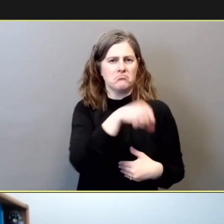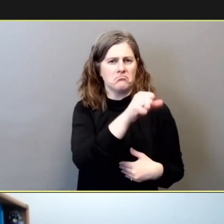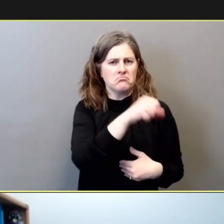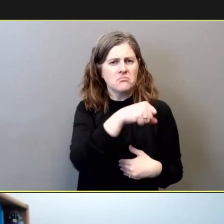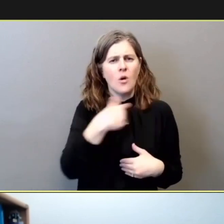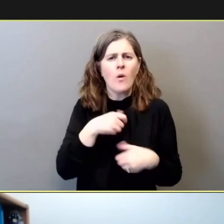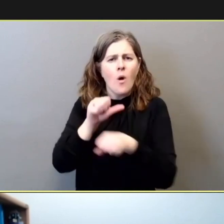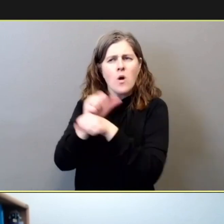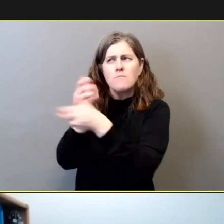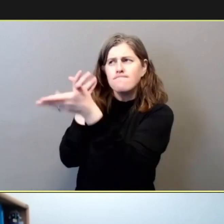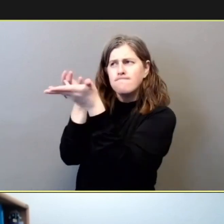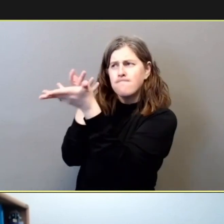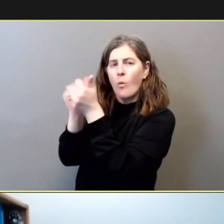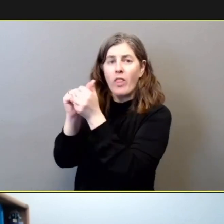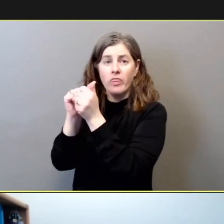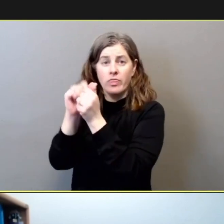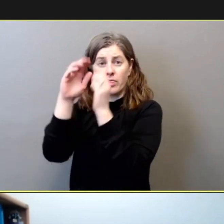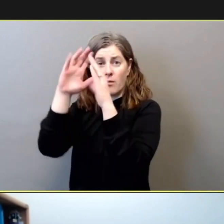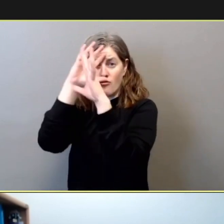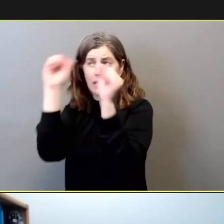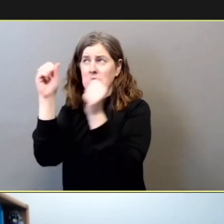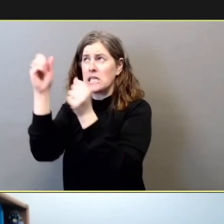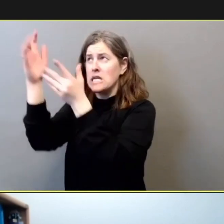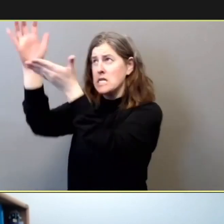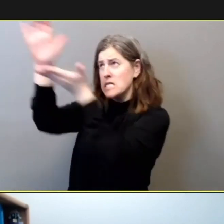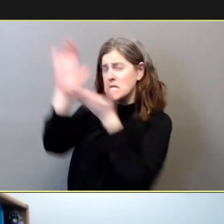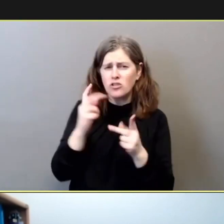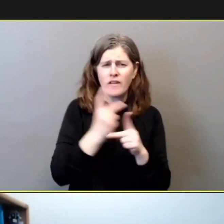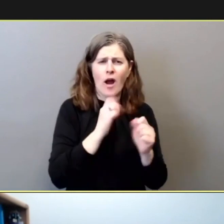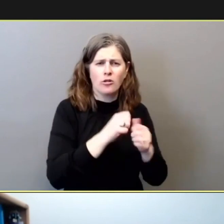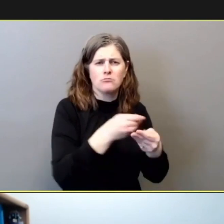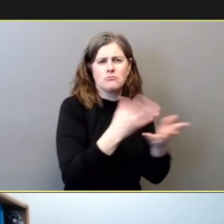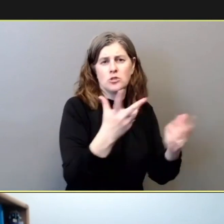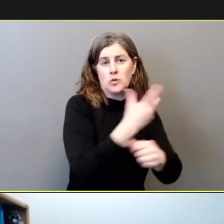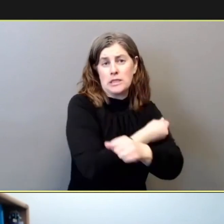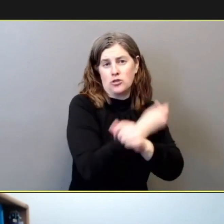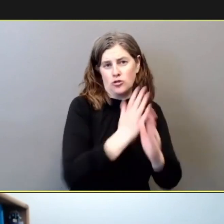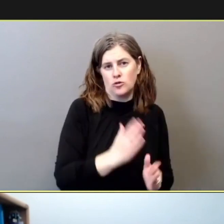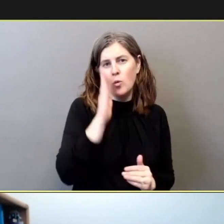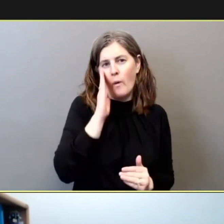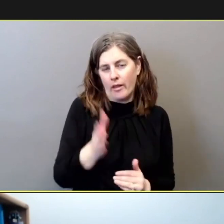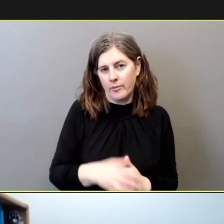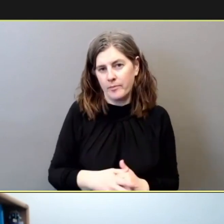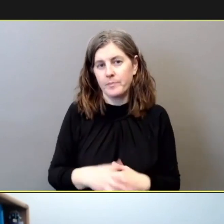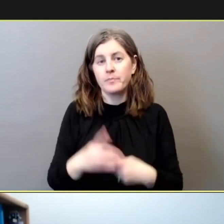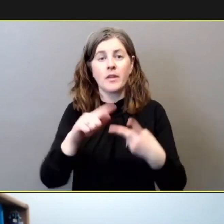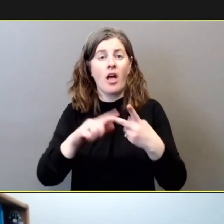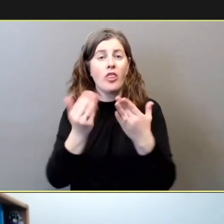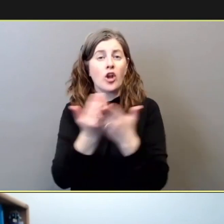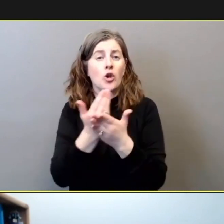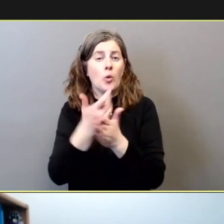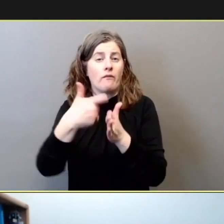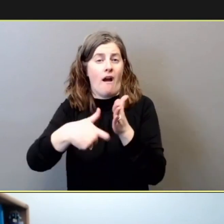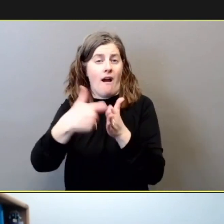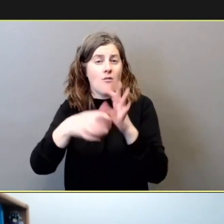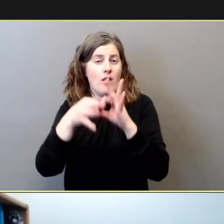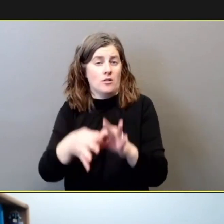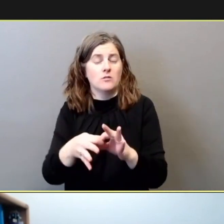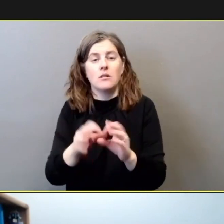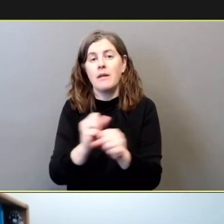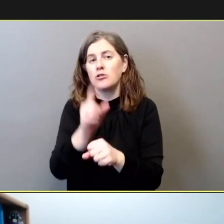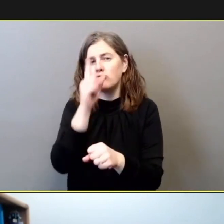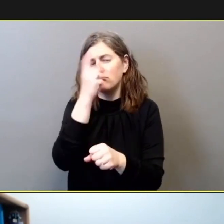work closely with the White House to figure out how to make this happen. Regarding the new public health order, I want to make sure you're clear on